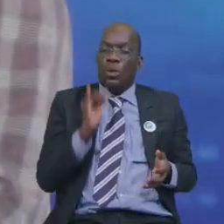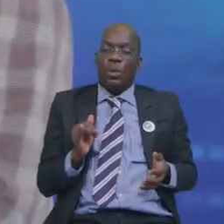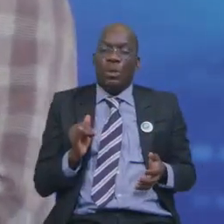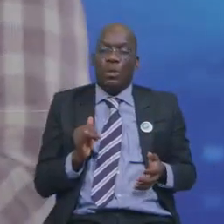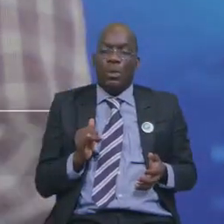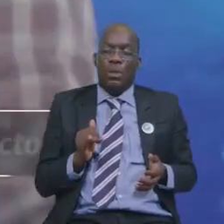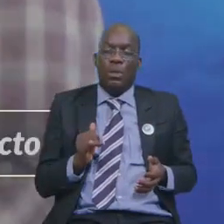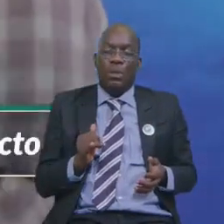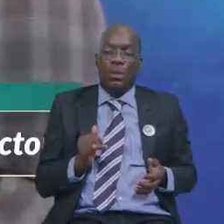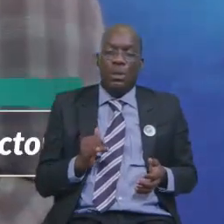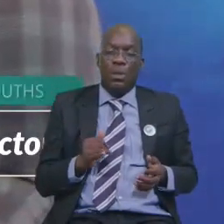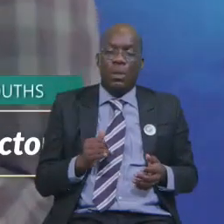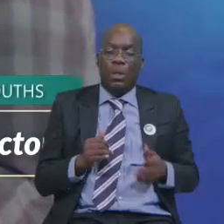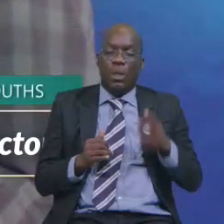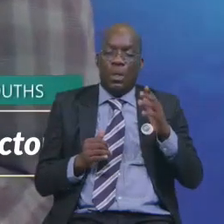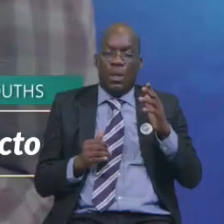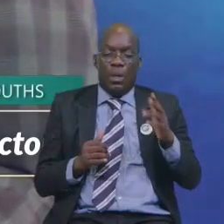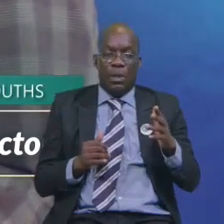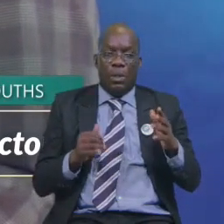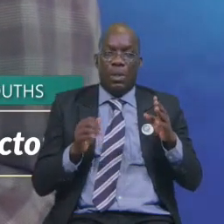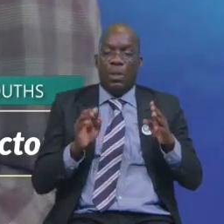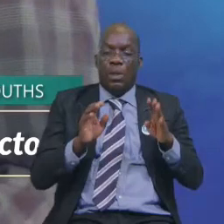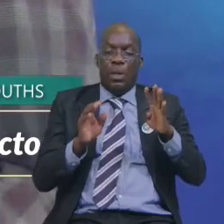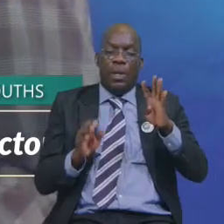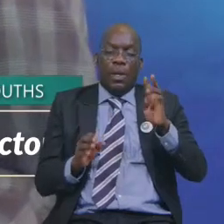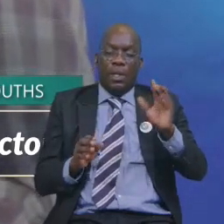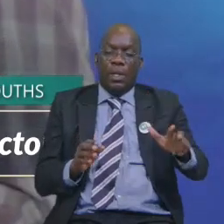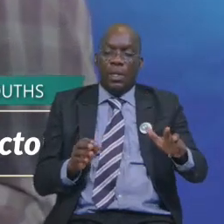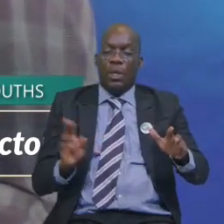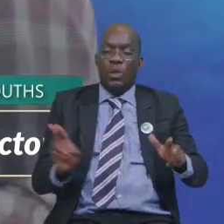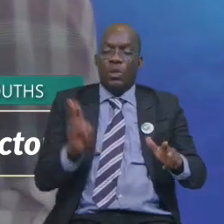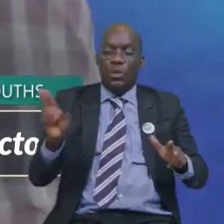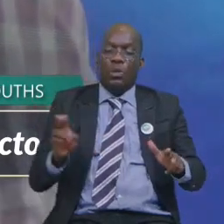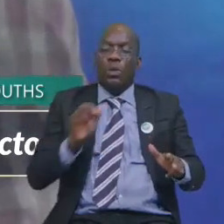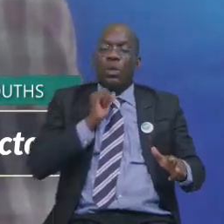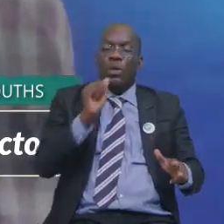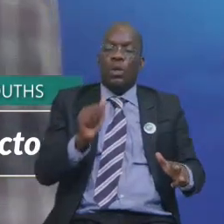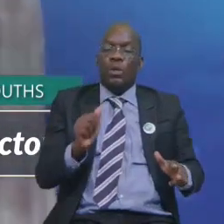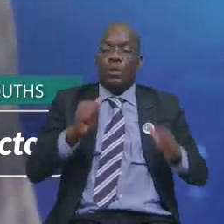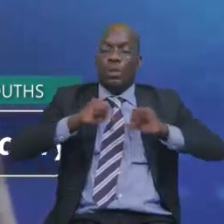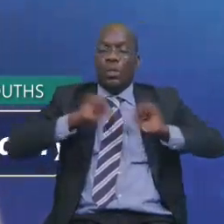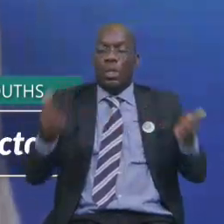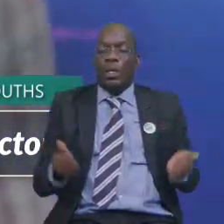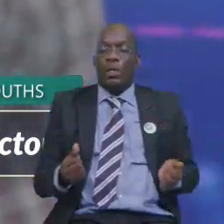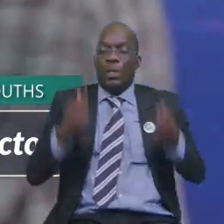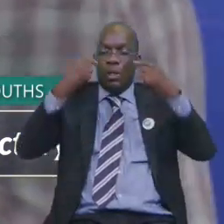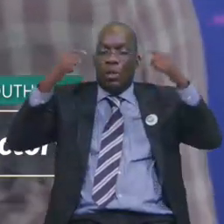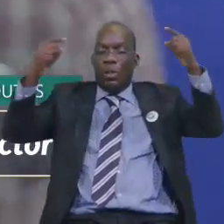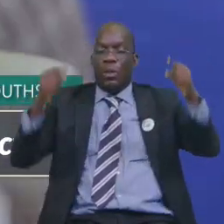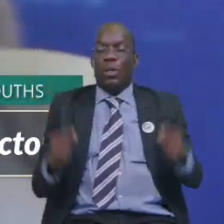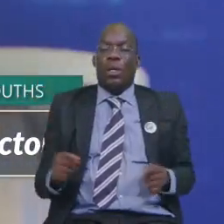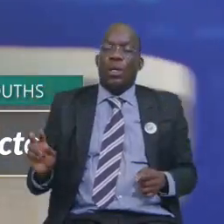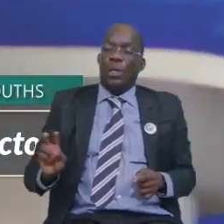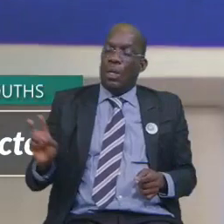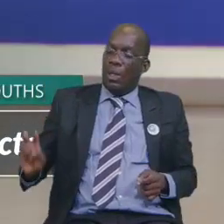is to maximize undeniable success trajectory. Success trajectory.